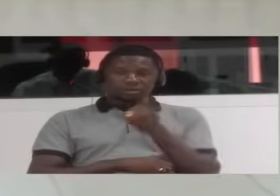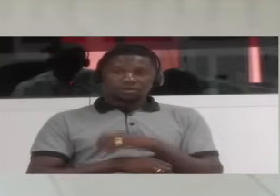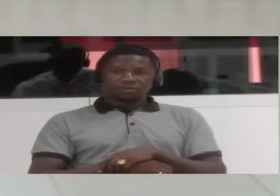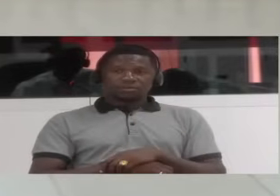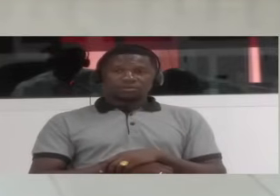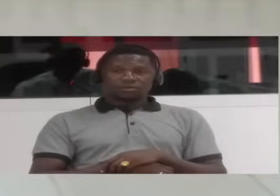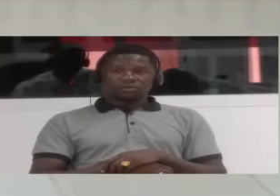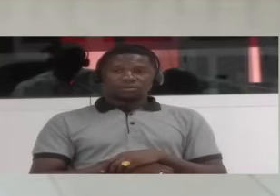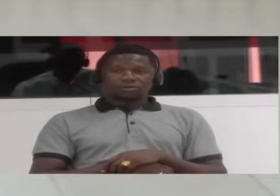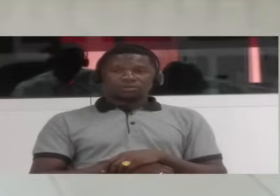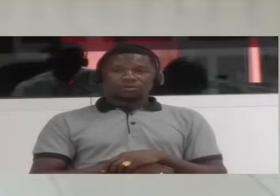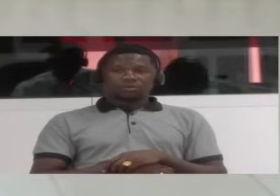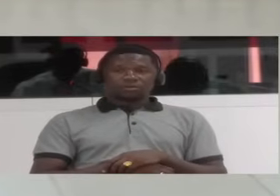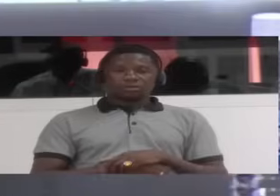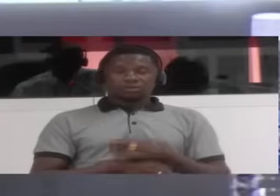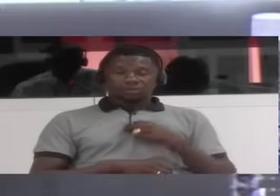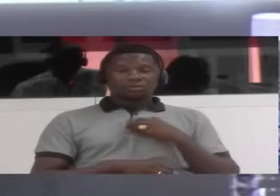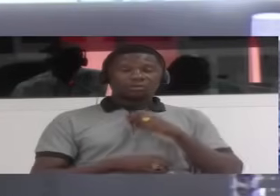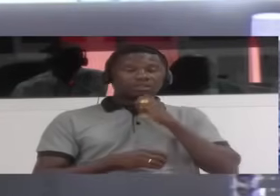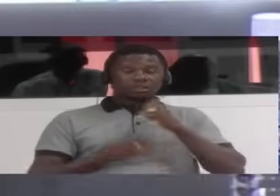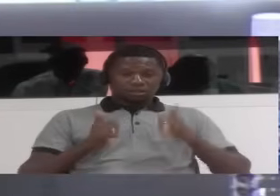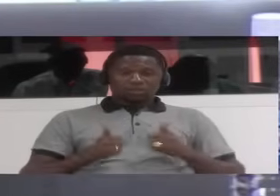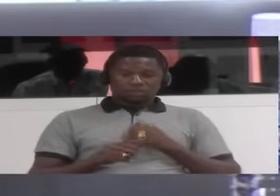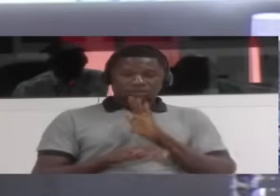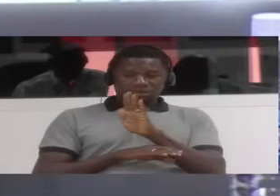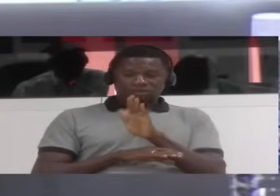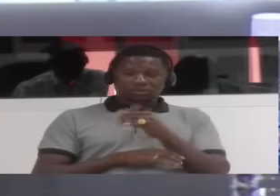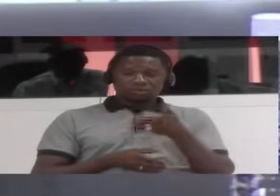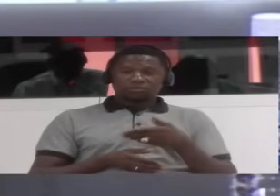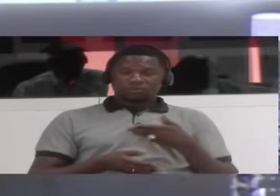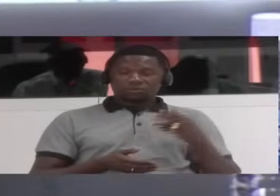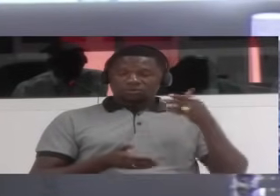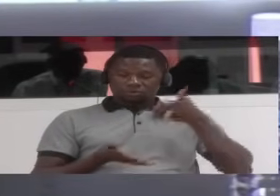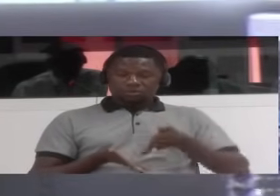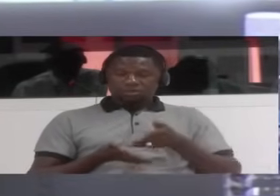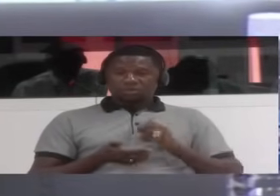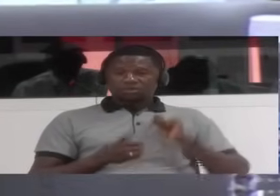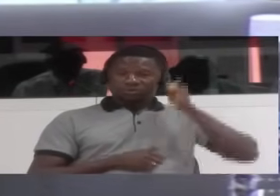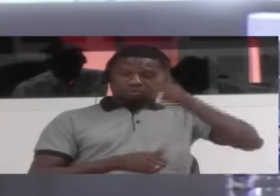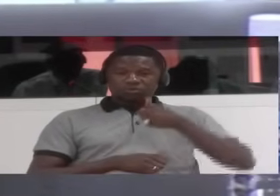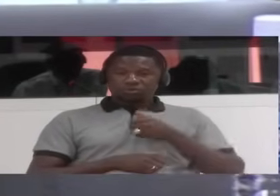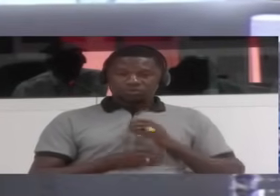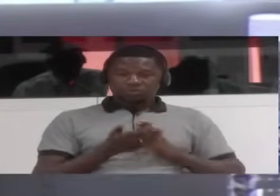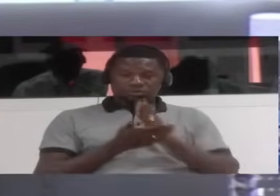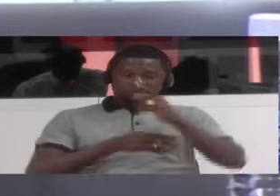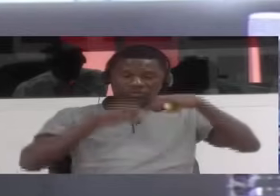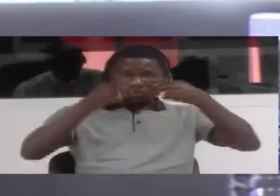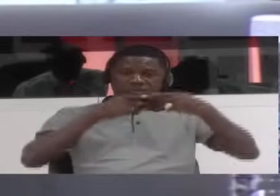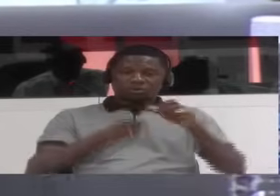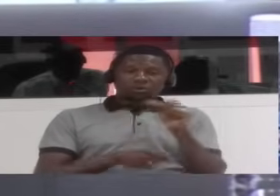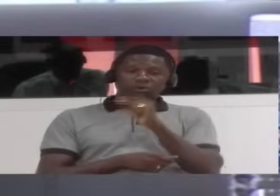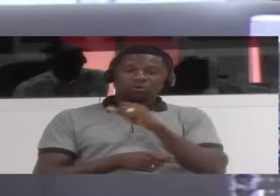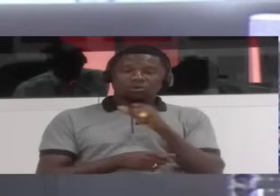Perhaps, Mr. Chair, we can leave it at this for today, and tomorrow we would continue with the